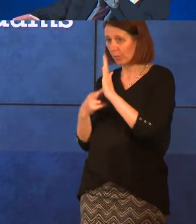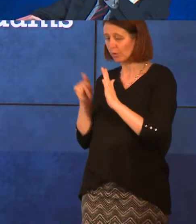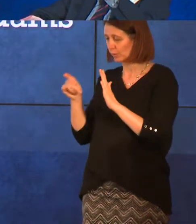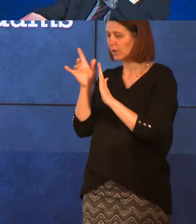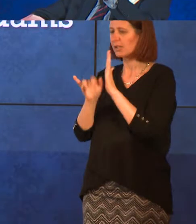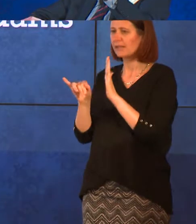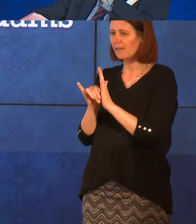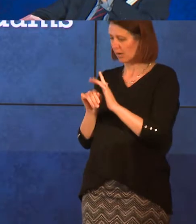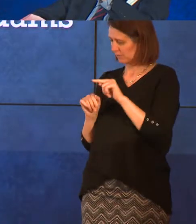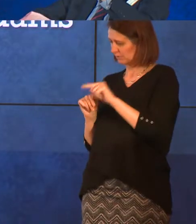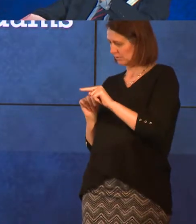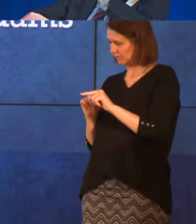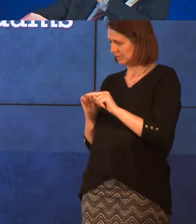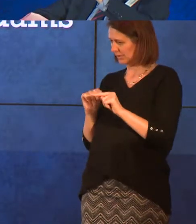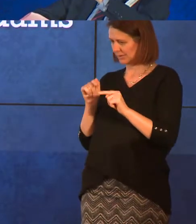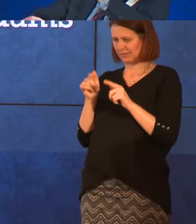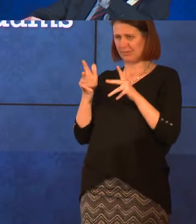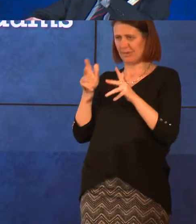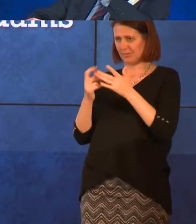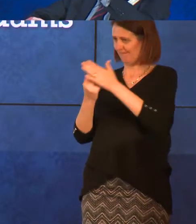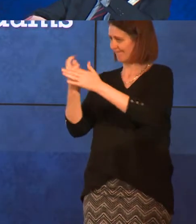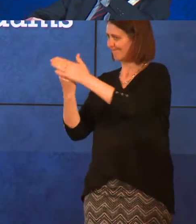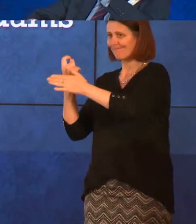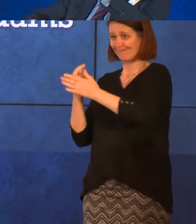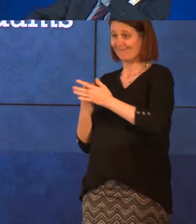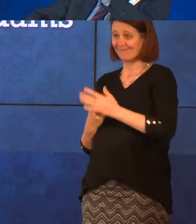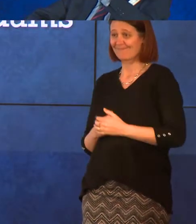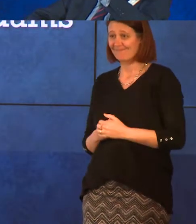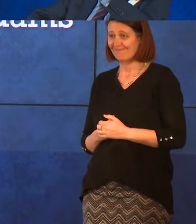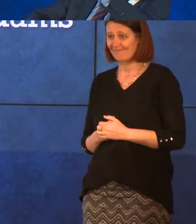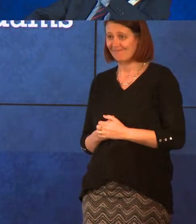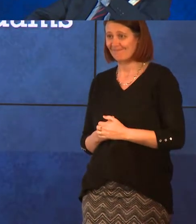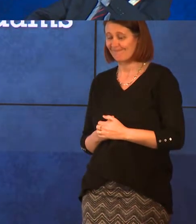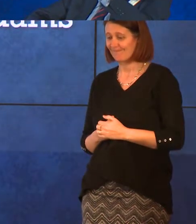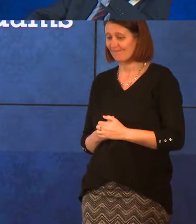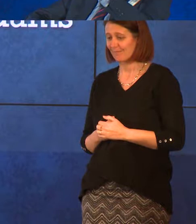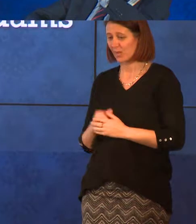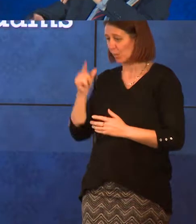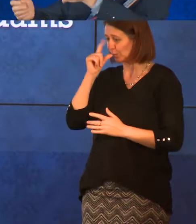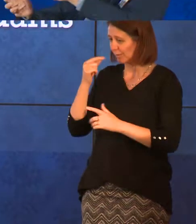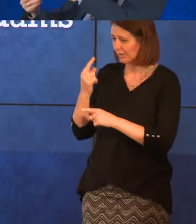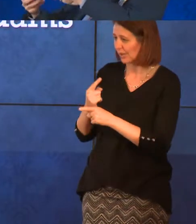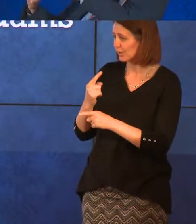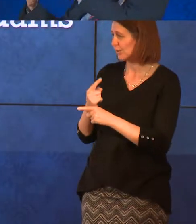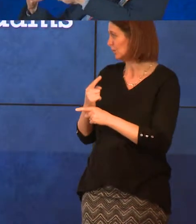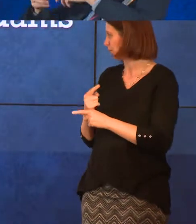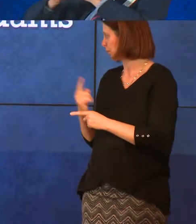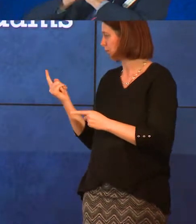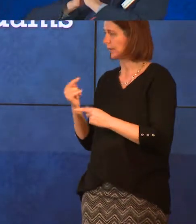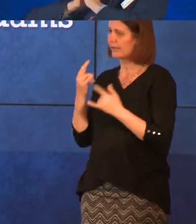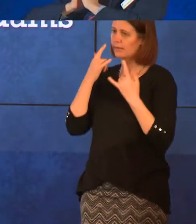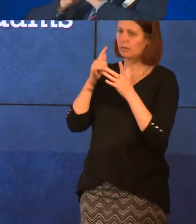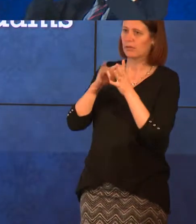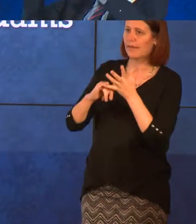identified some of the kind of strange practices that have gone on, and of course, you know, we can talk as lawyers